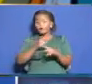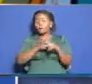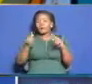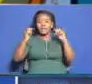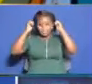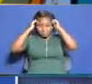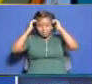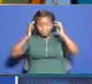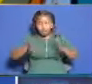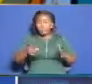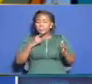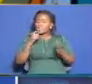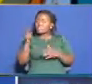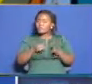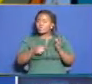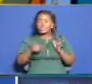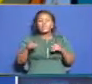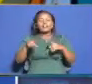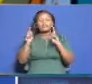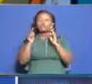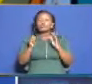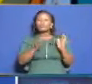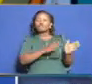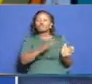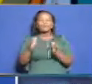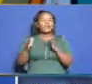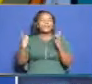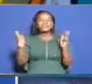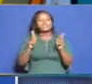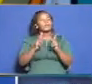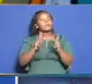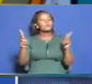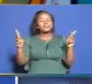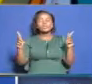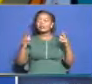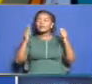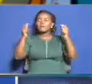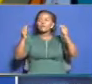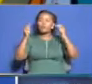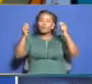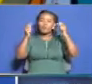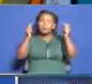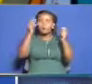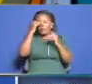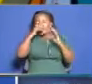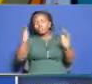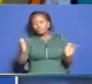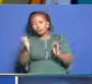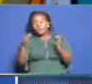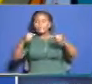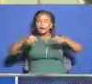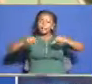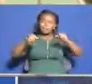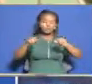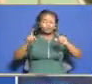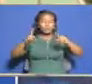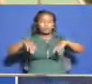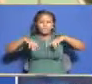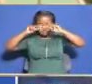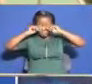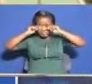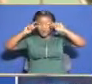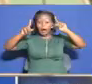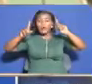peaceful demonstration was an act as a reminder to motorists to be vigilant while using the road.